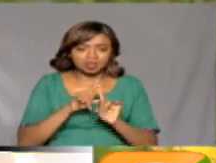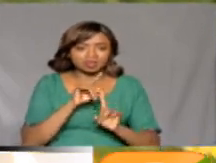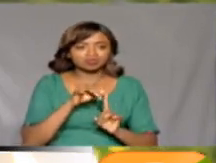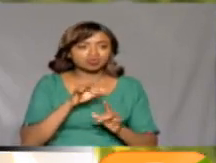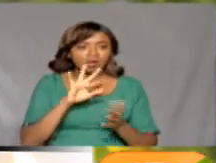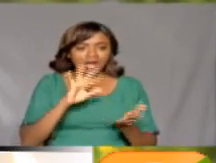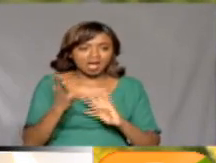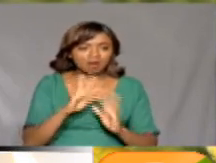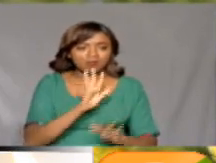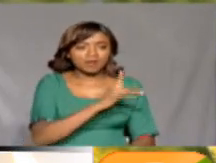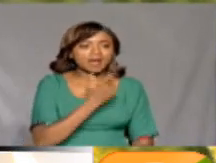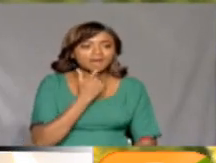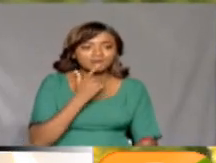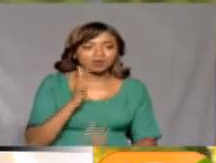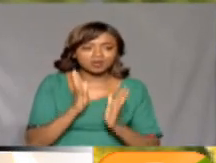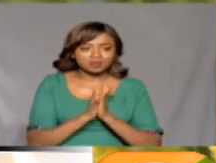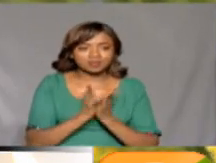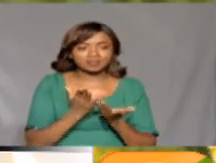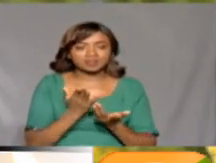seemingly broke down.